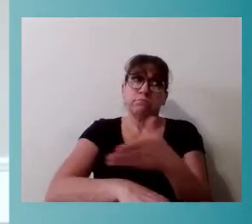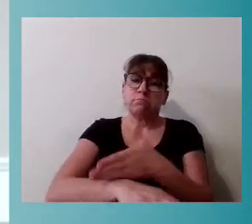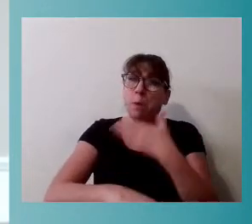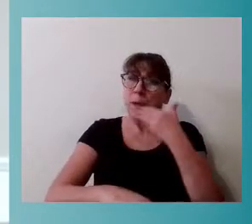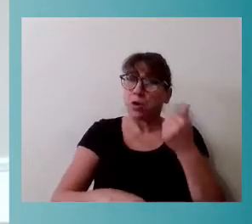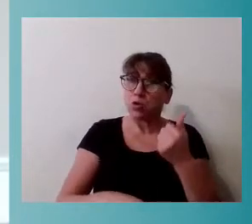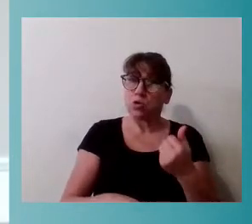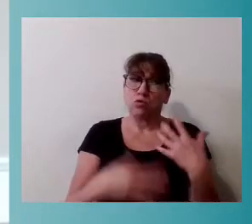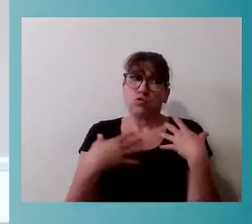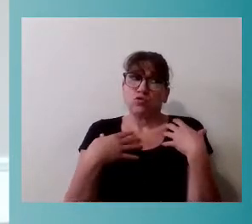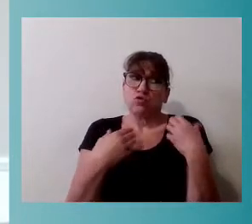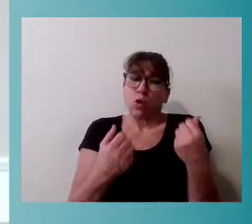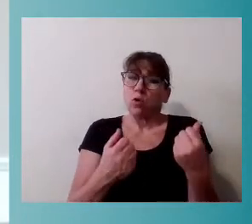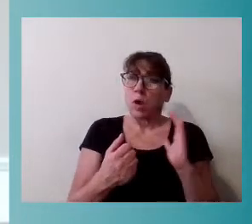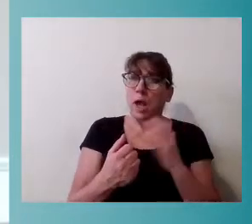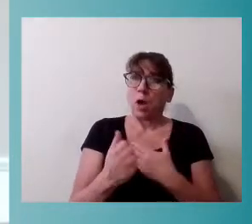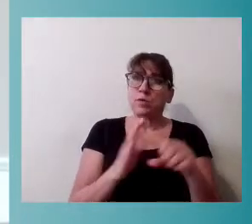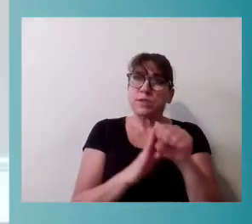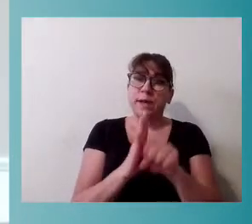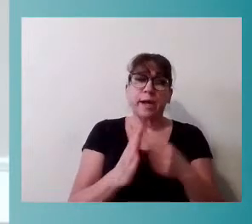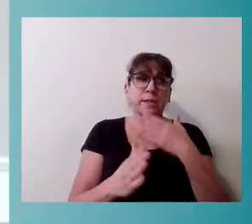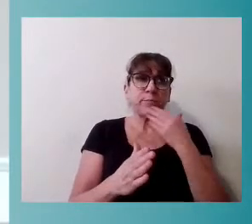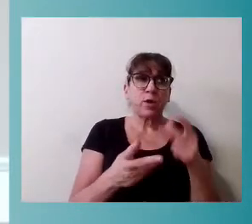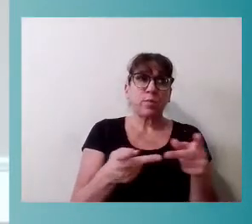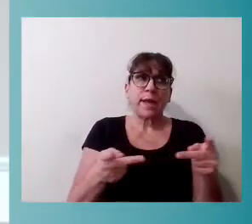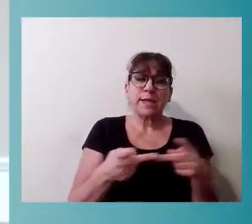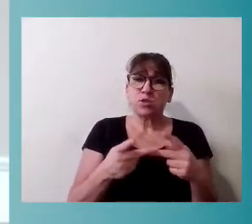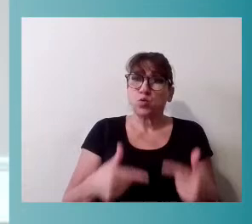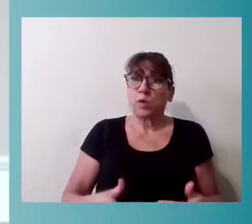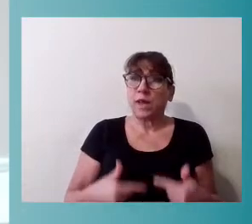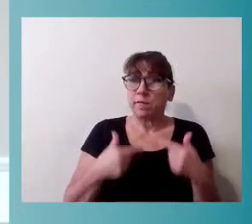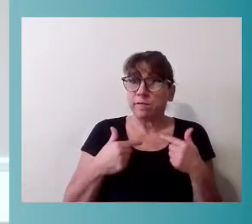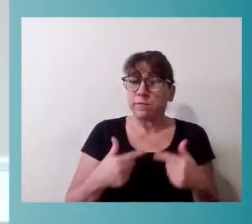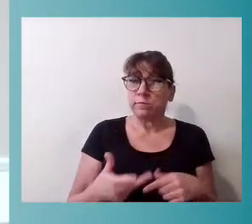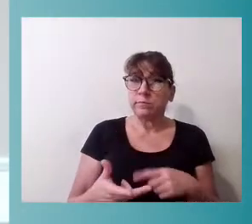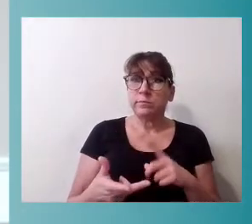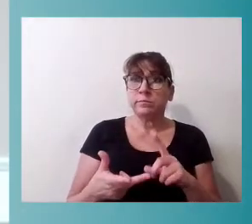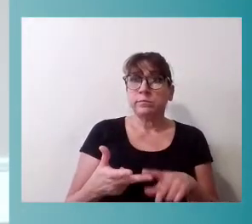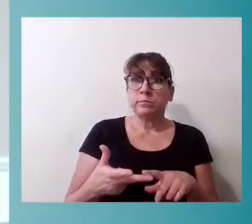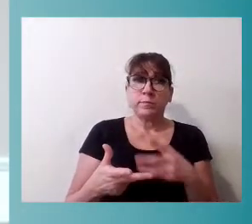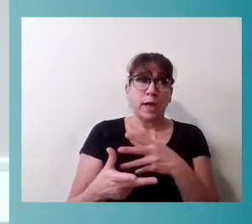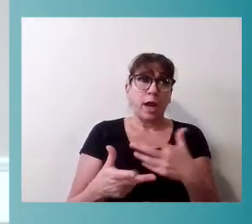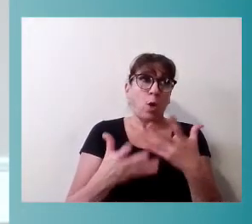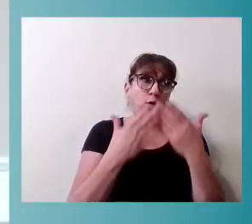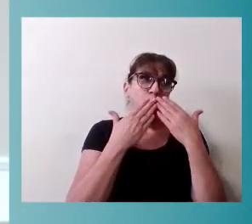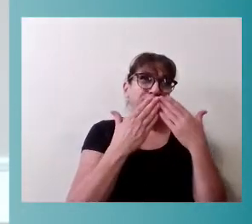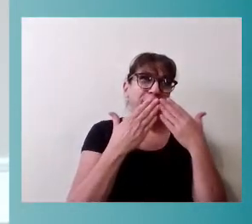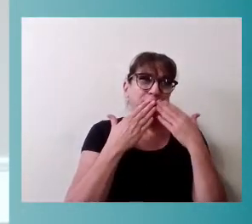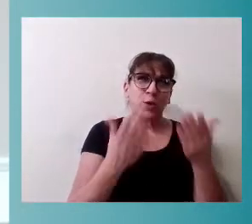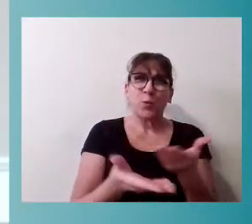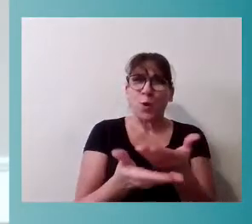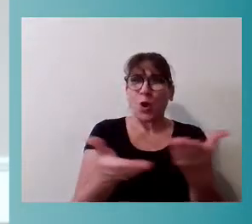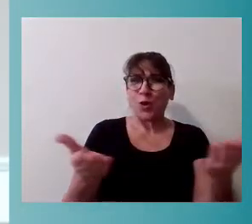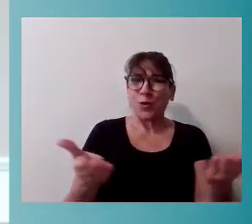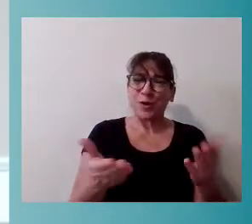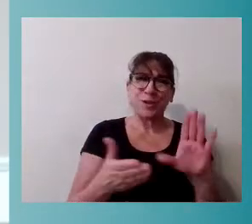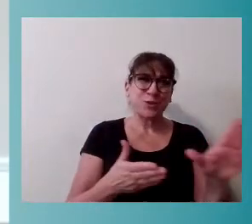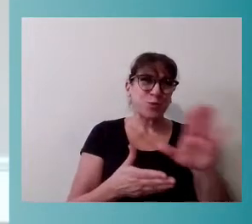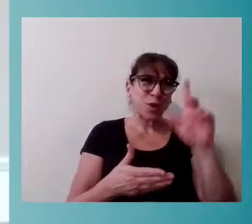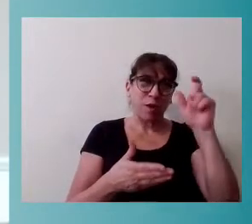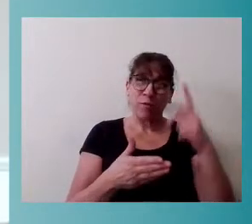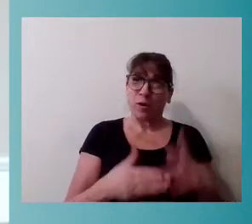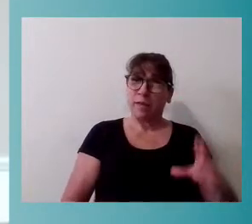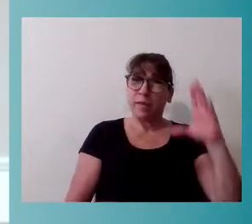stronger. You make our state a better place to live in. And I just want to thank you as your governor, as the guy